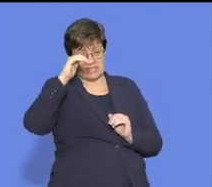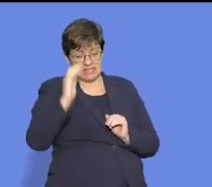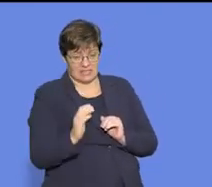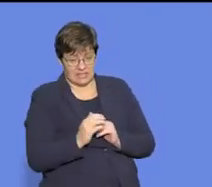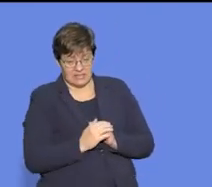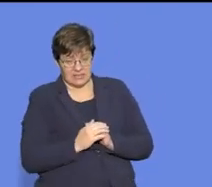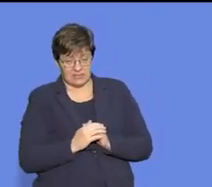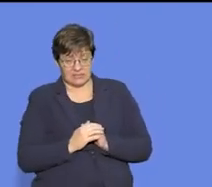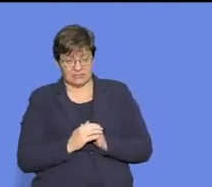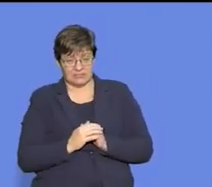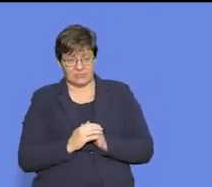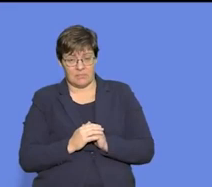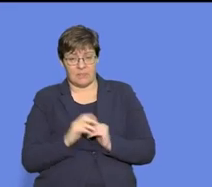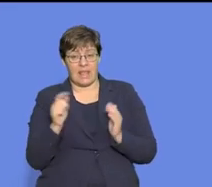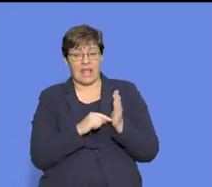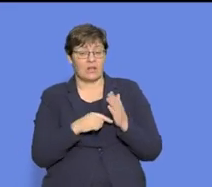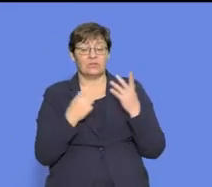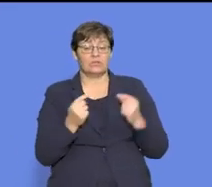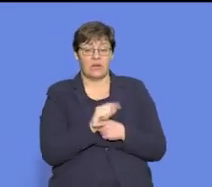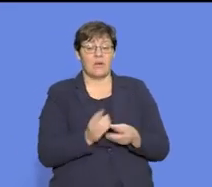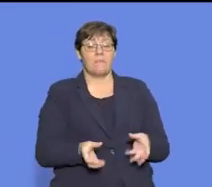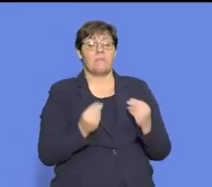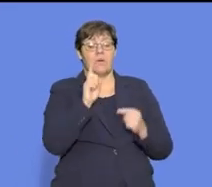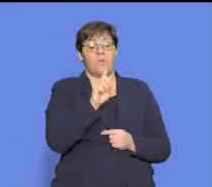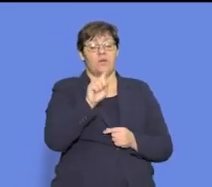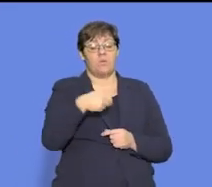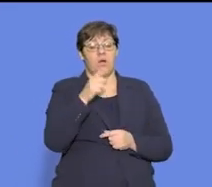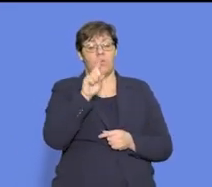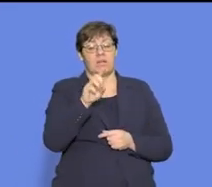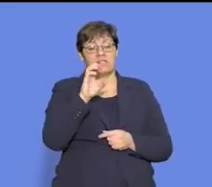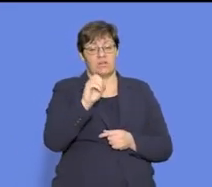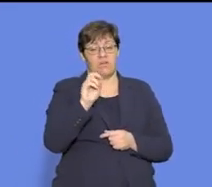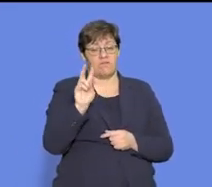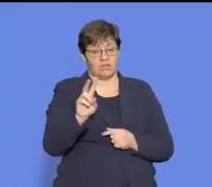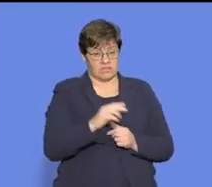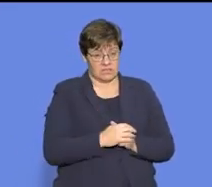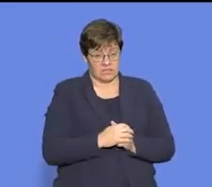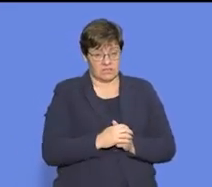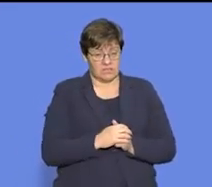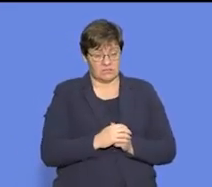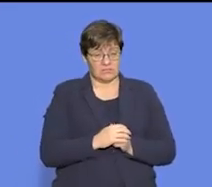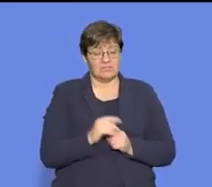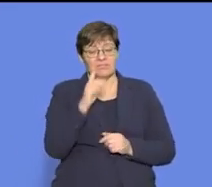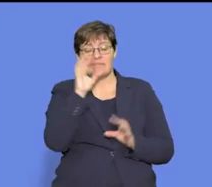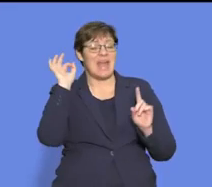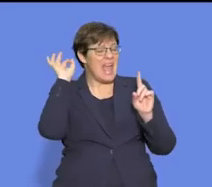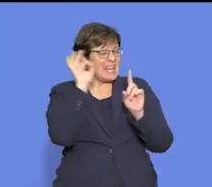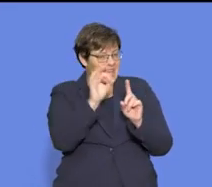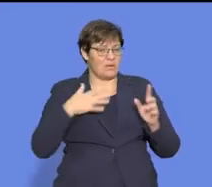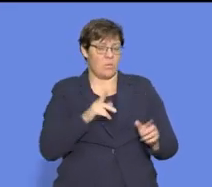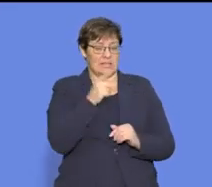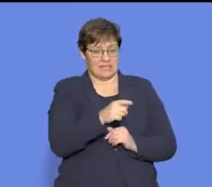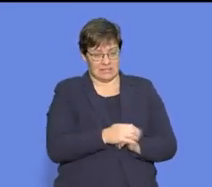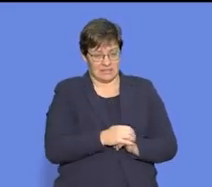the anode value, 0.6, and if you do that on a calculator, you'll get 1.10